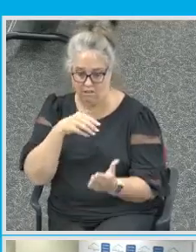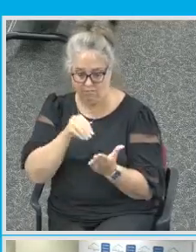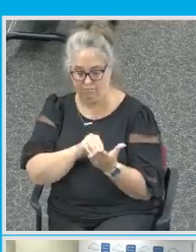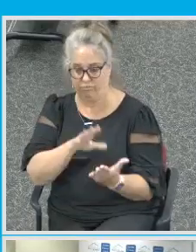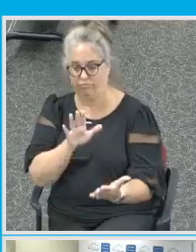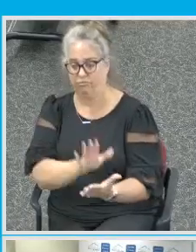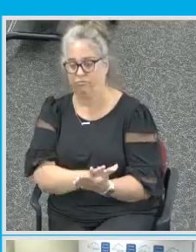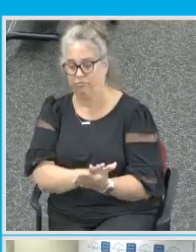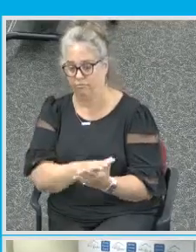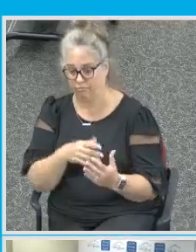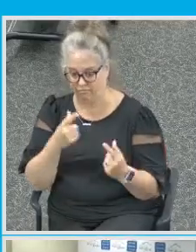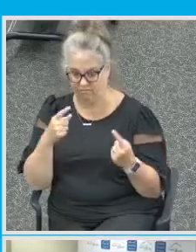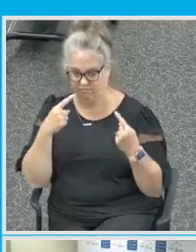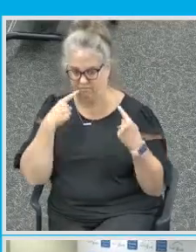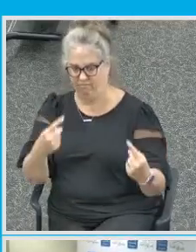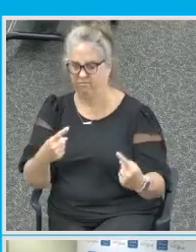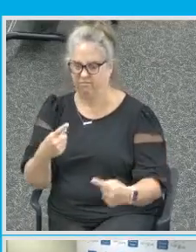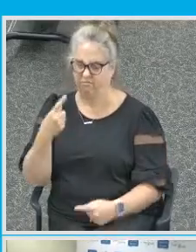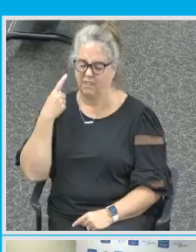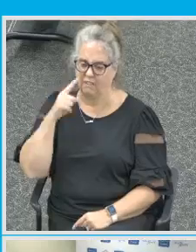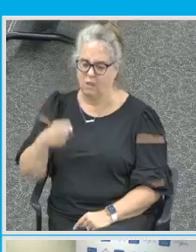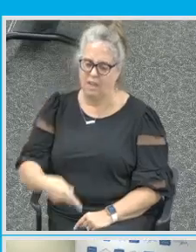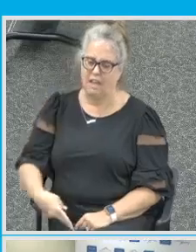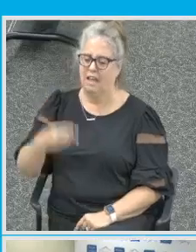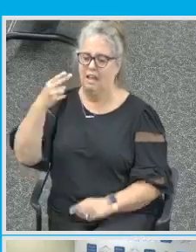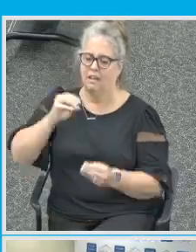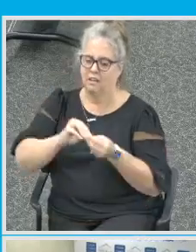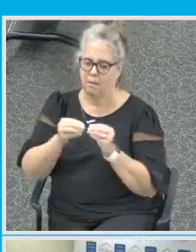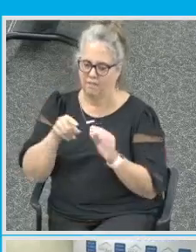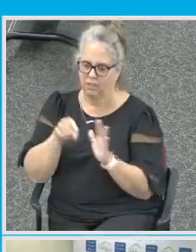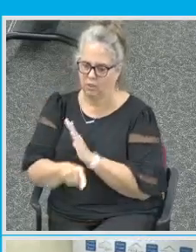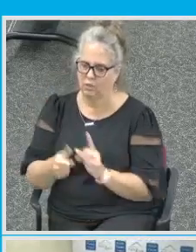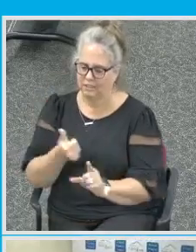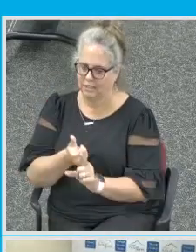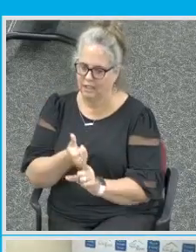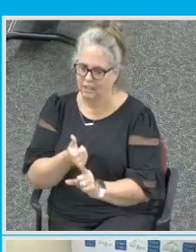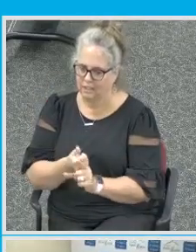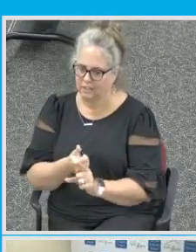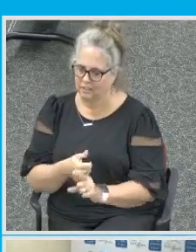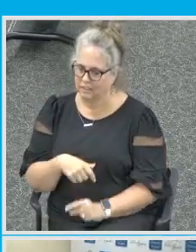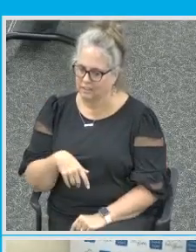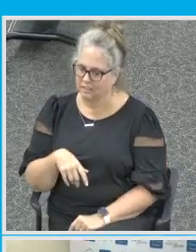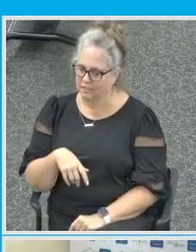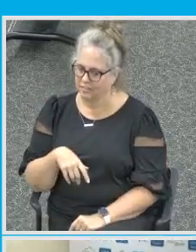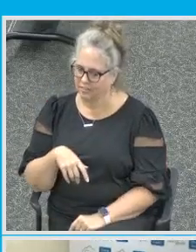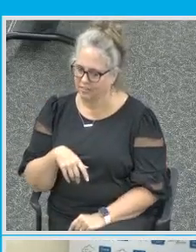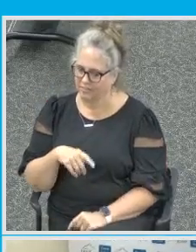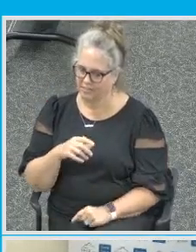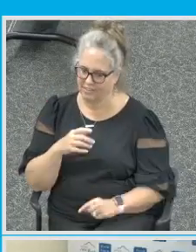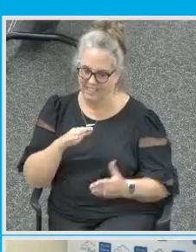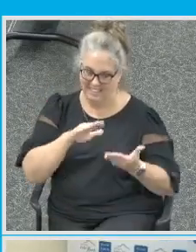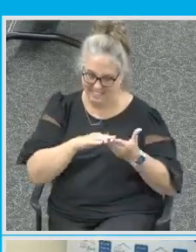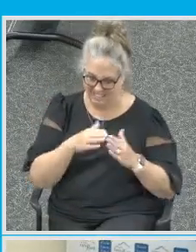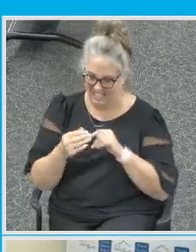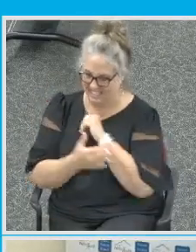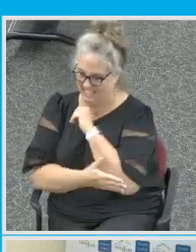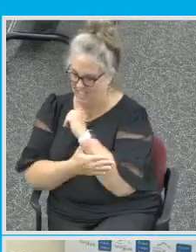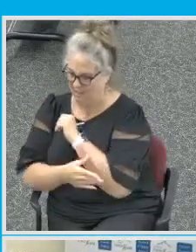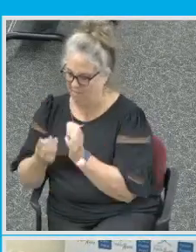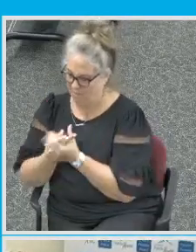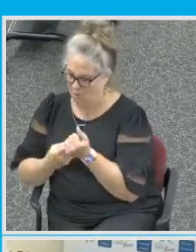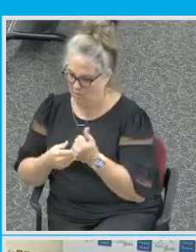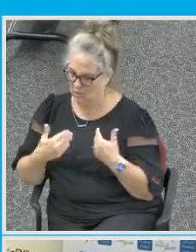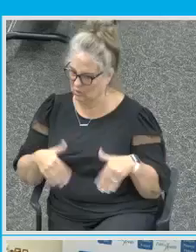hold as a city and as a county. So we're